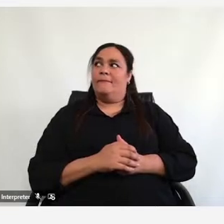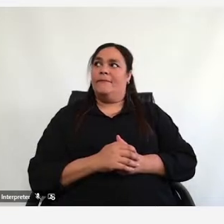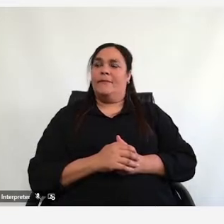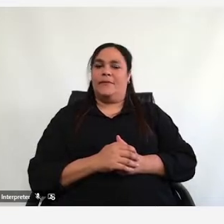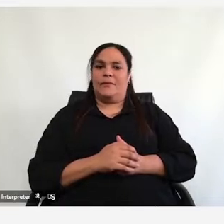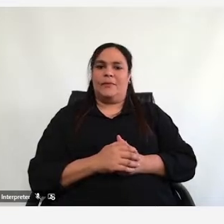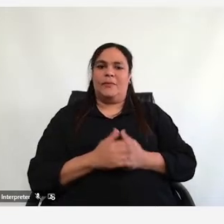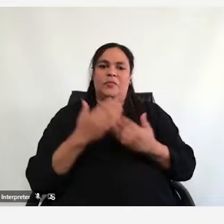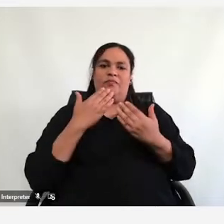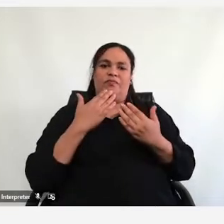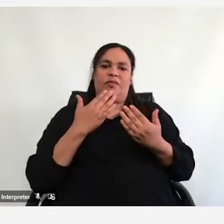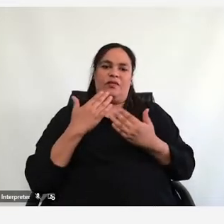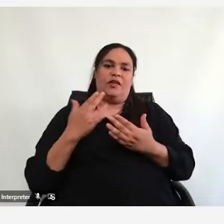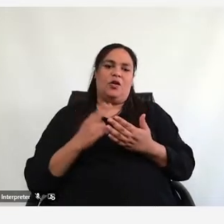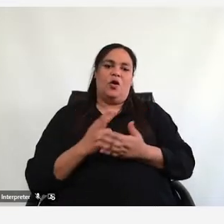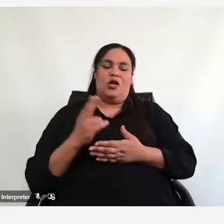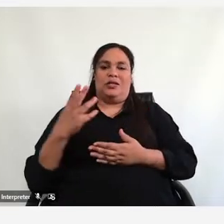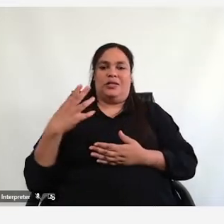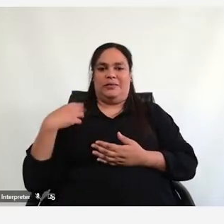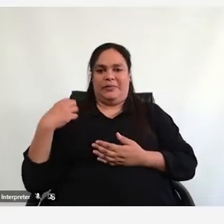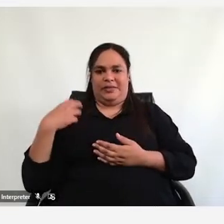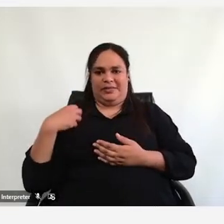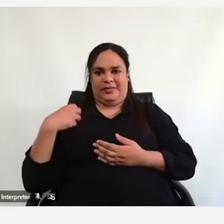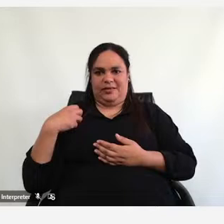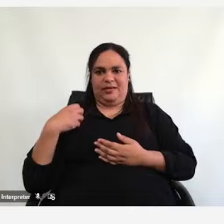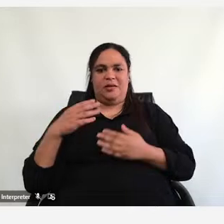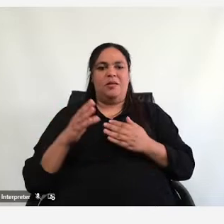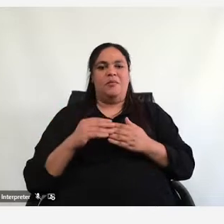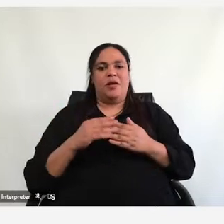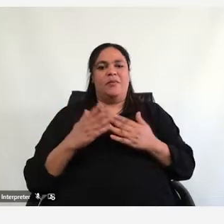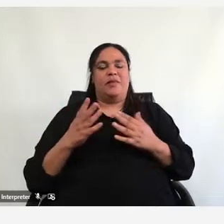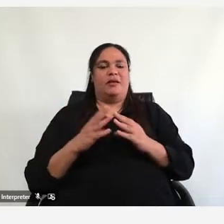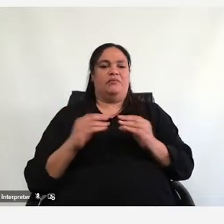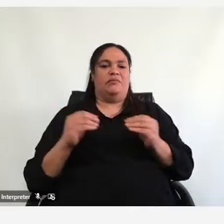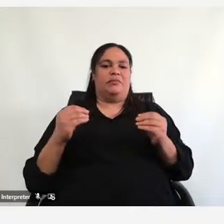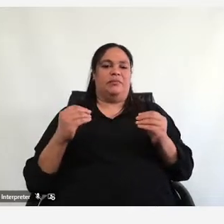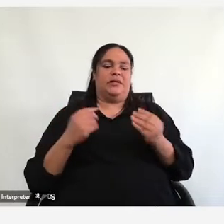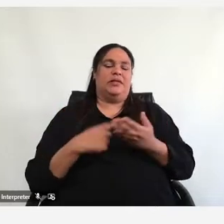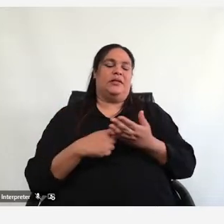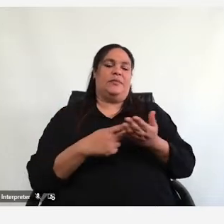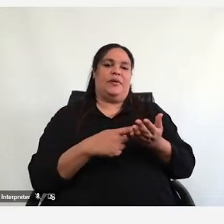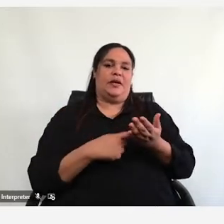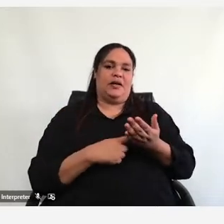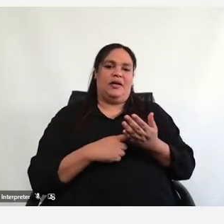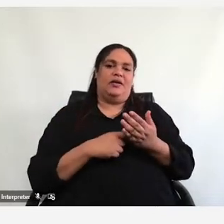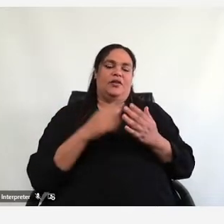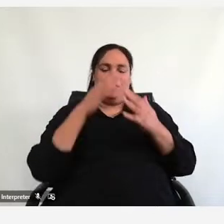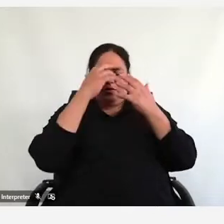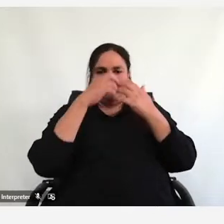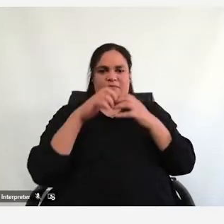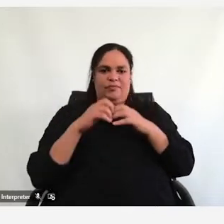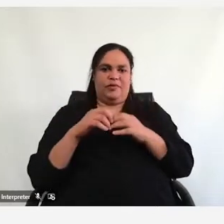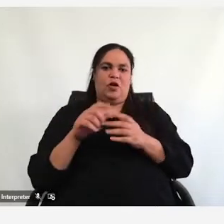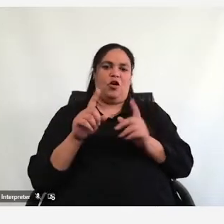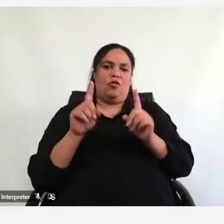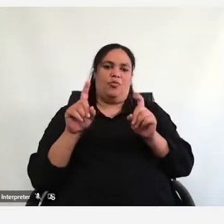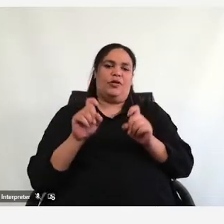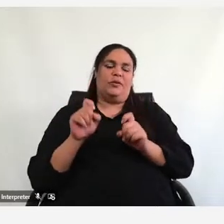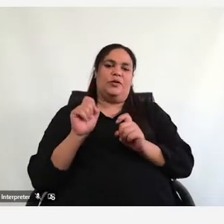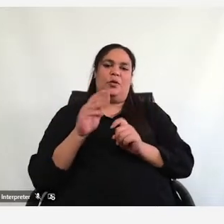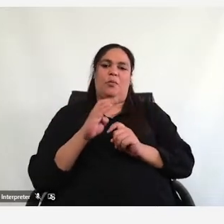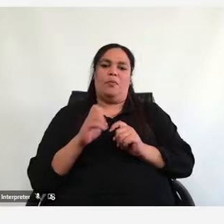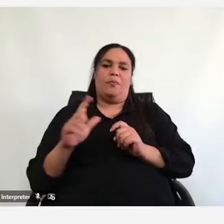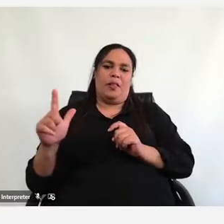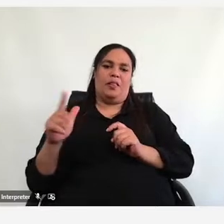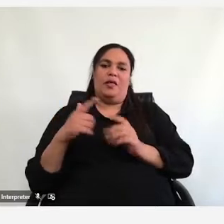Thank you, Honourable Minister. Members, that concludes the debate on the consideration of the principle of the bill.